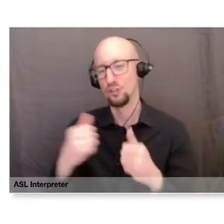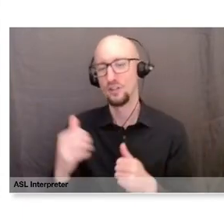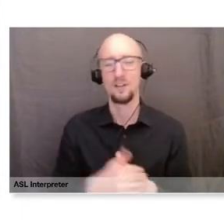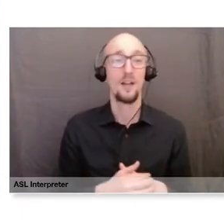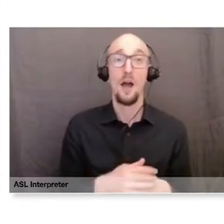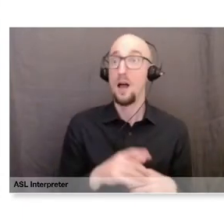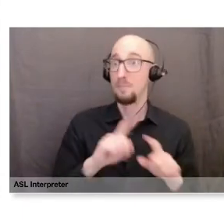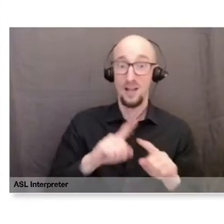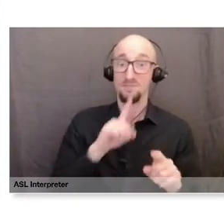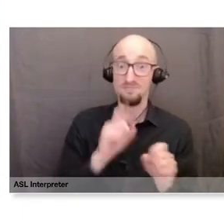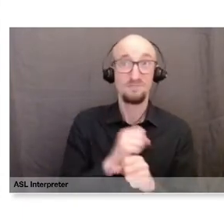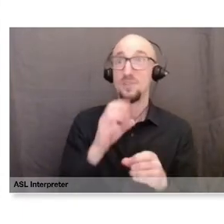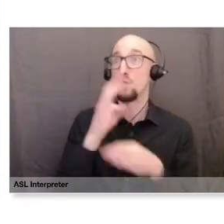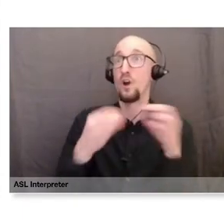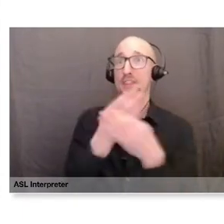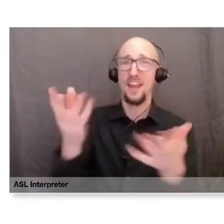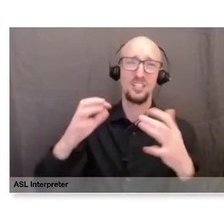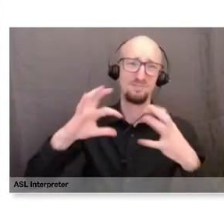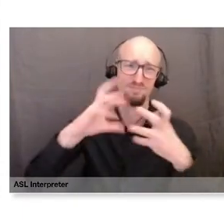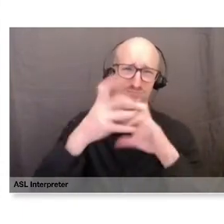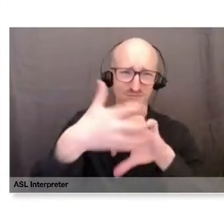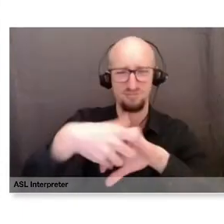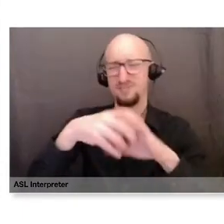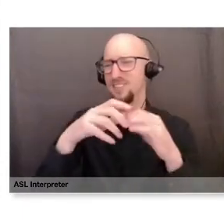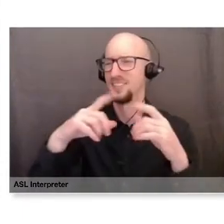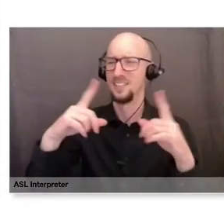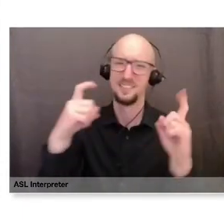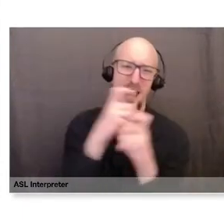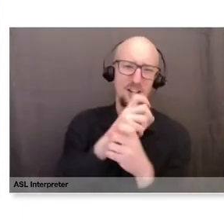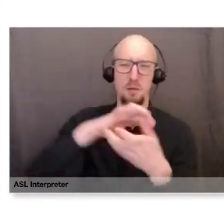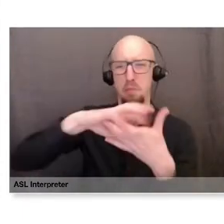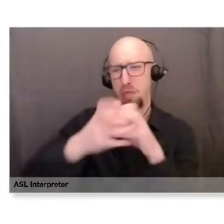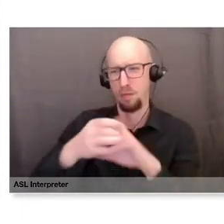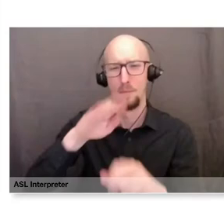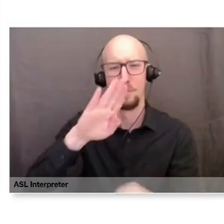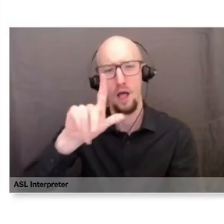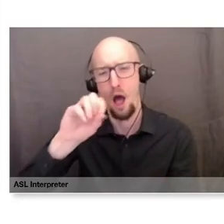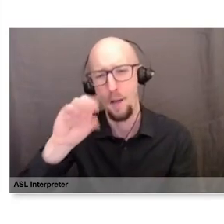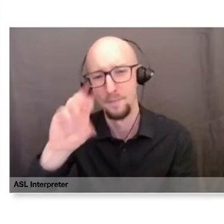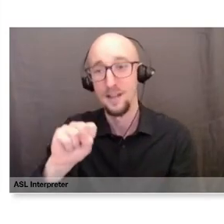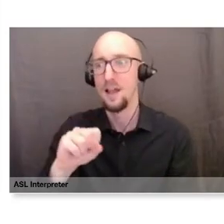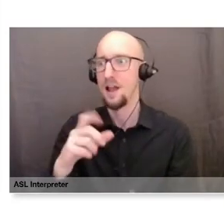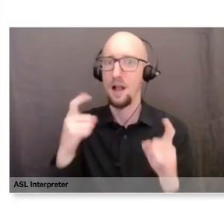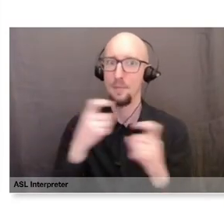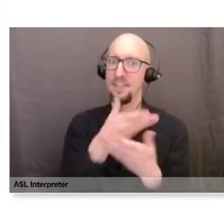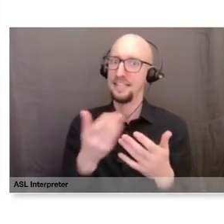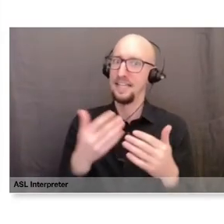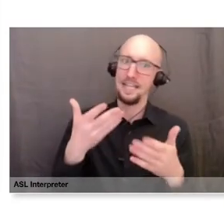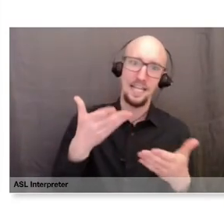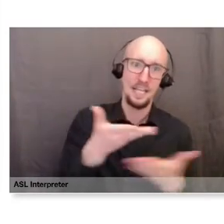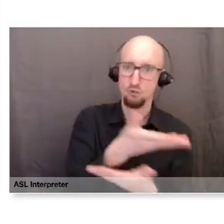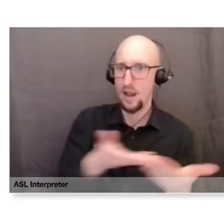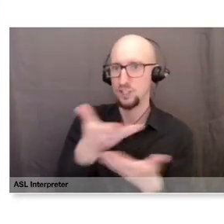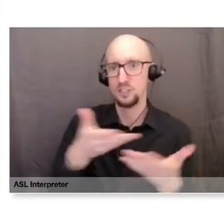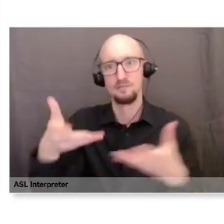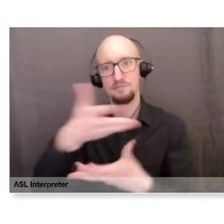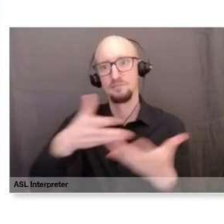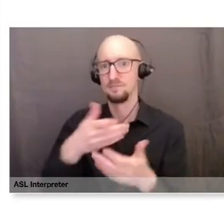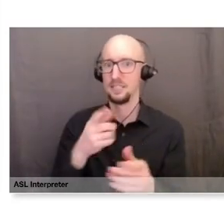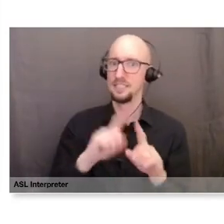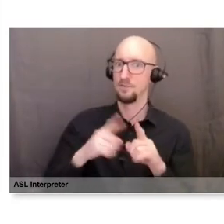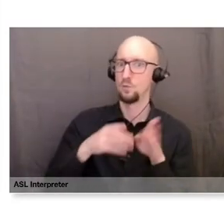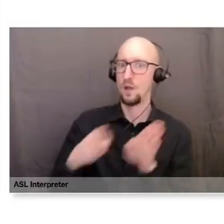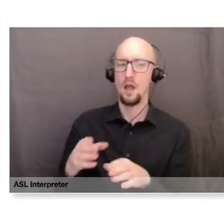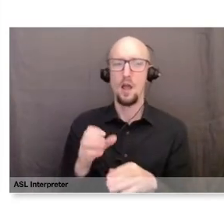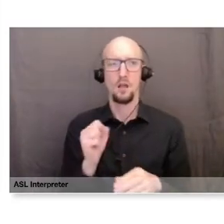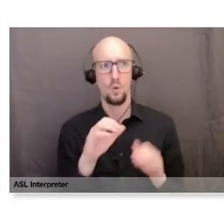tangled bank, it's all of these complicated things that are interacting in one way. So what I would say is, how do you actually address that?